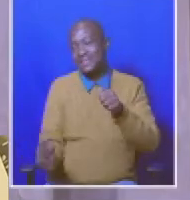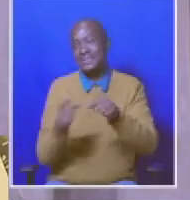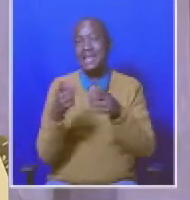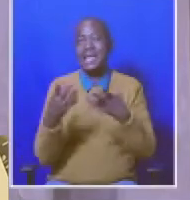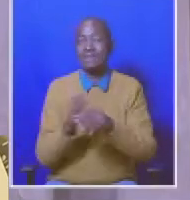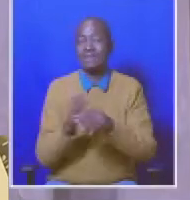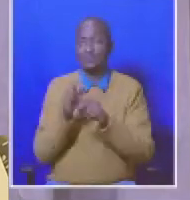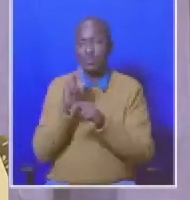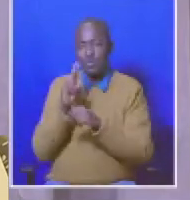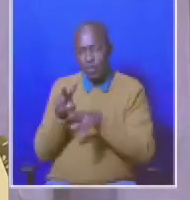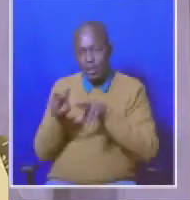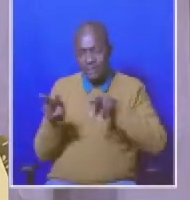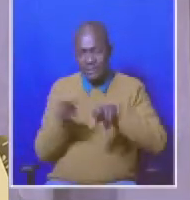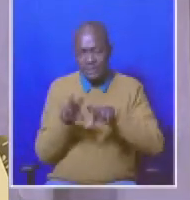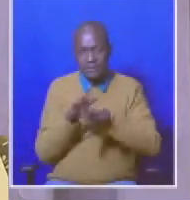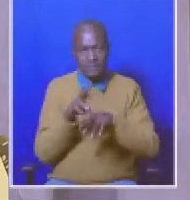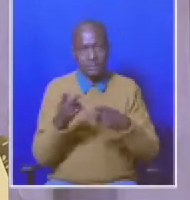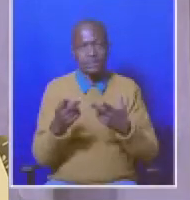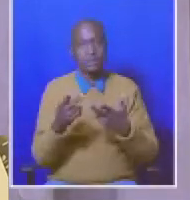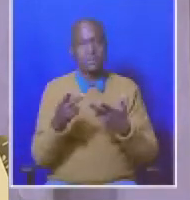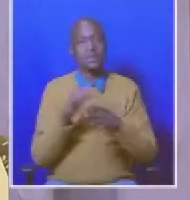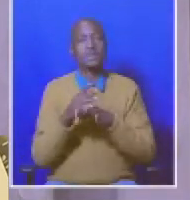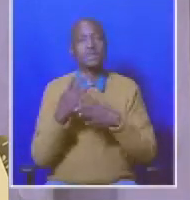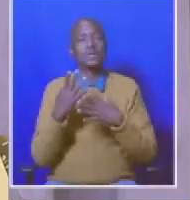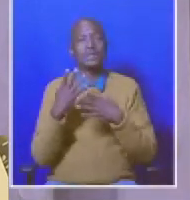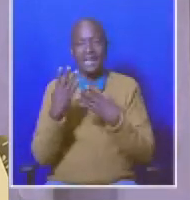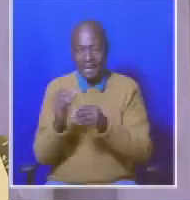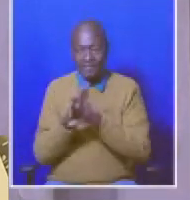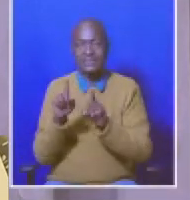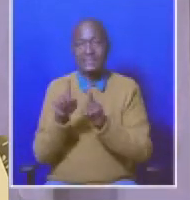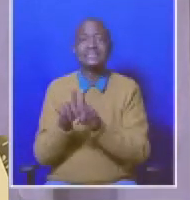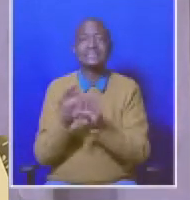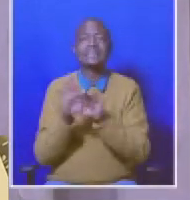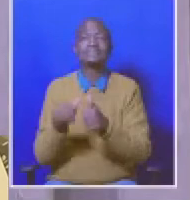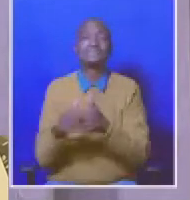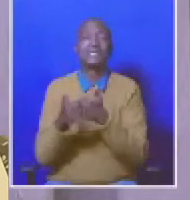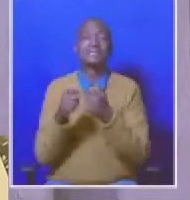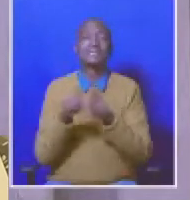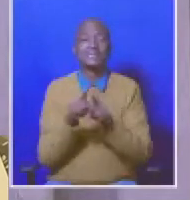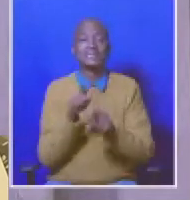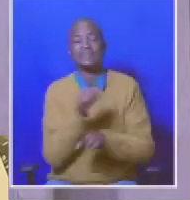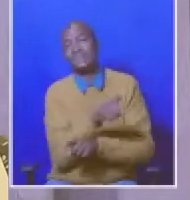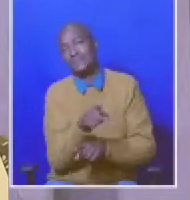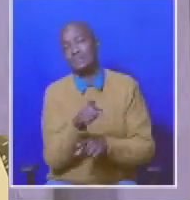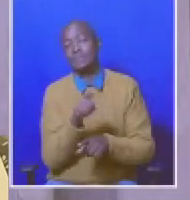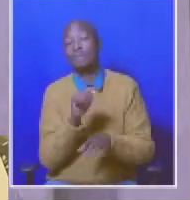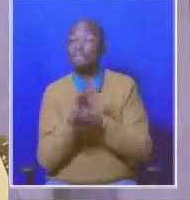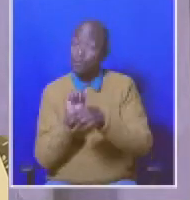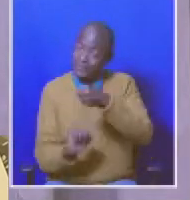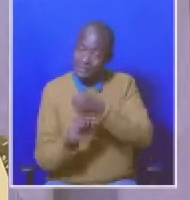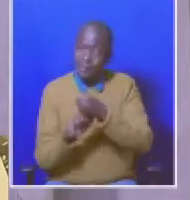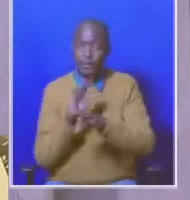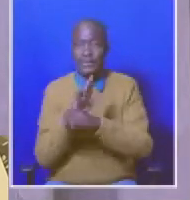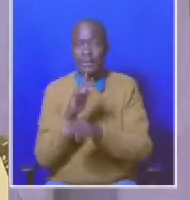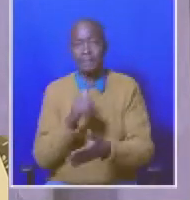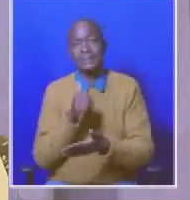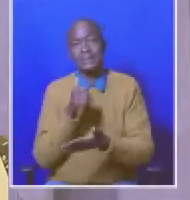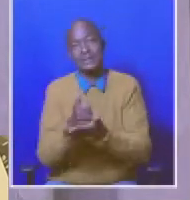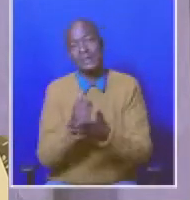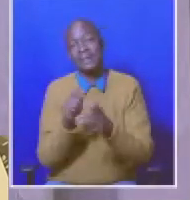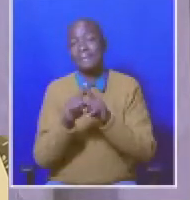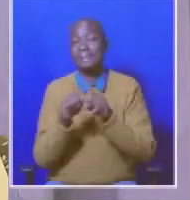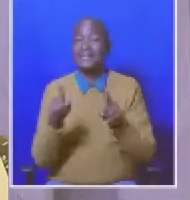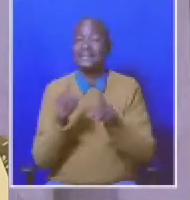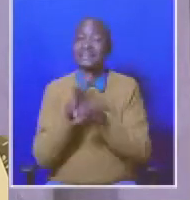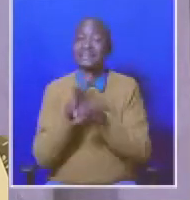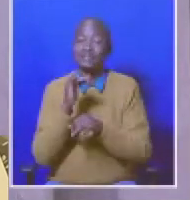municipalities nearby that have similar challenges. We will support them, assist, but